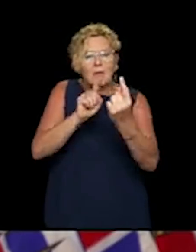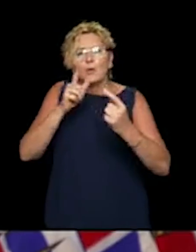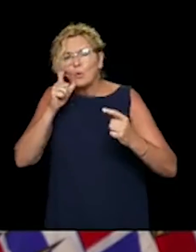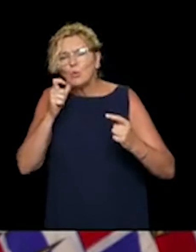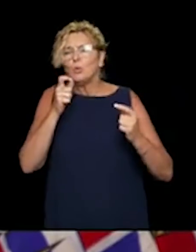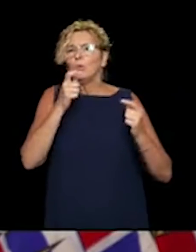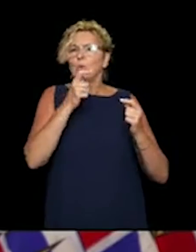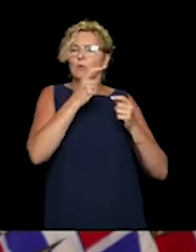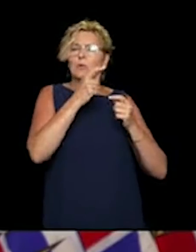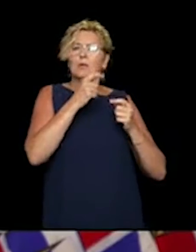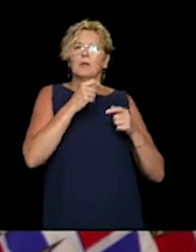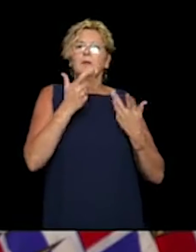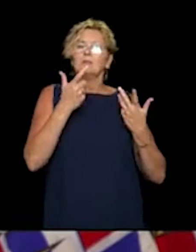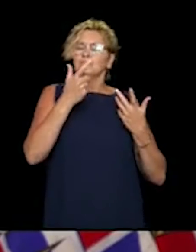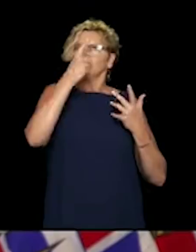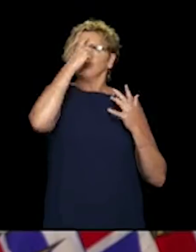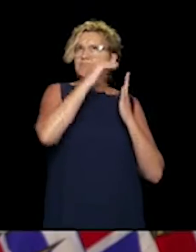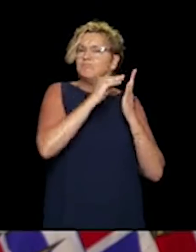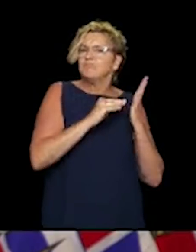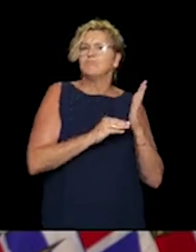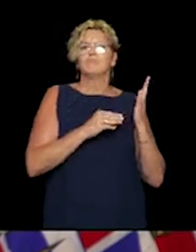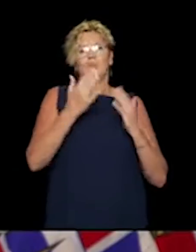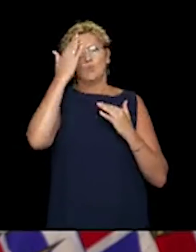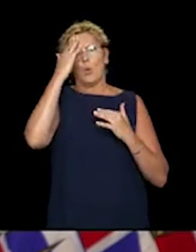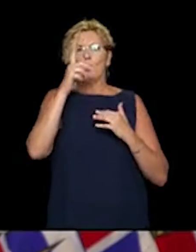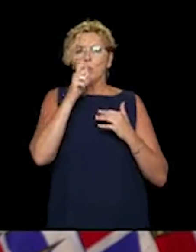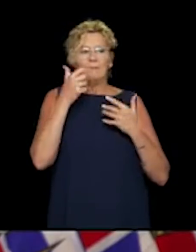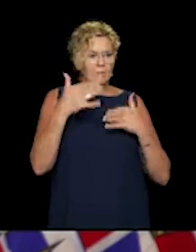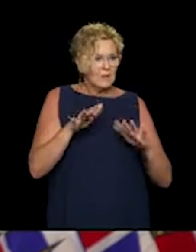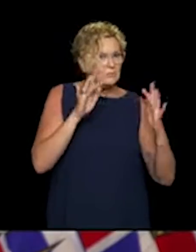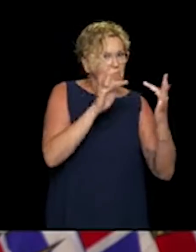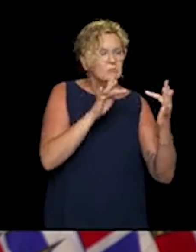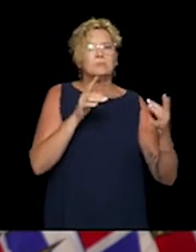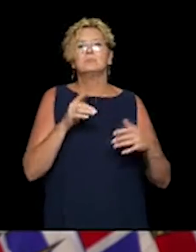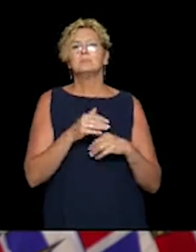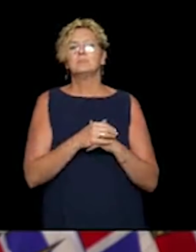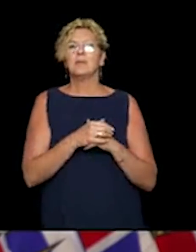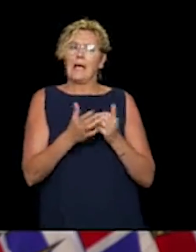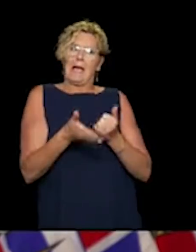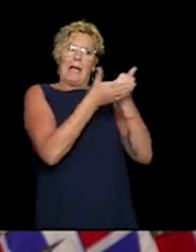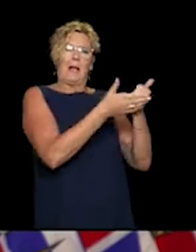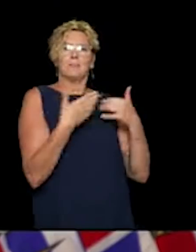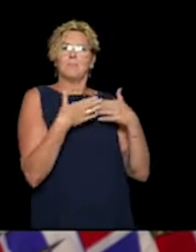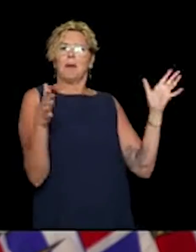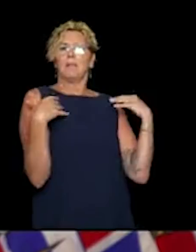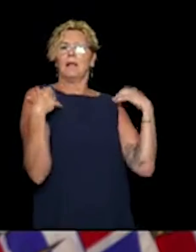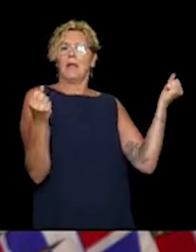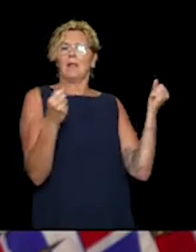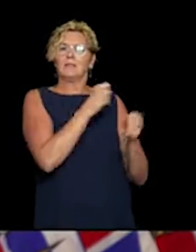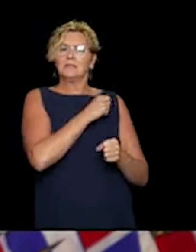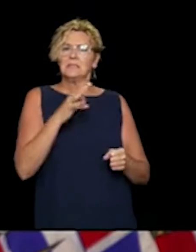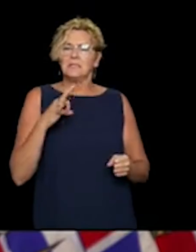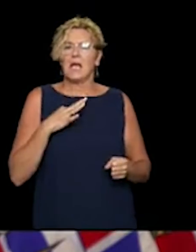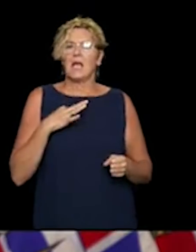have been and will continue to be there for all of us over the next few months or years, as long as it